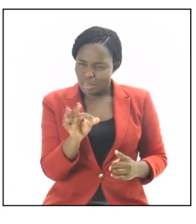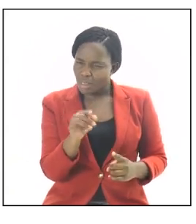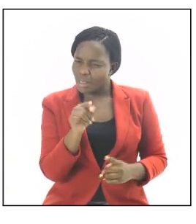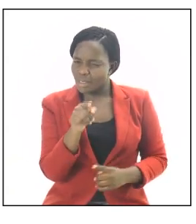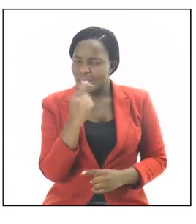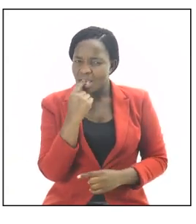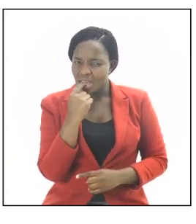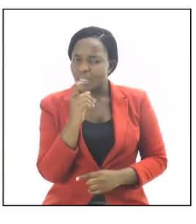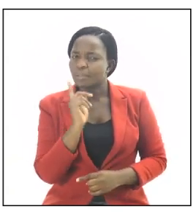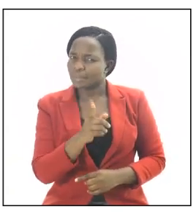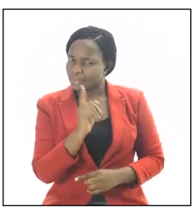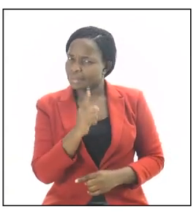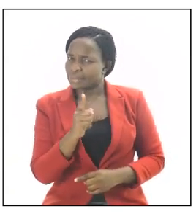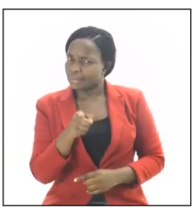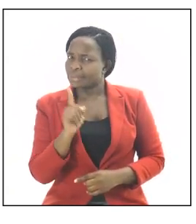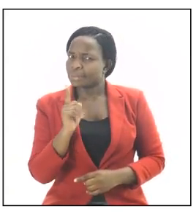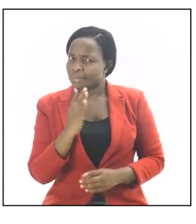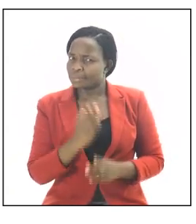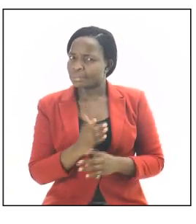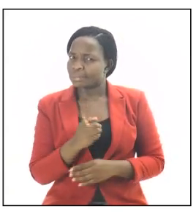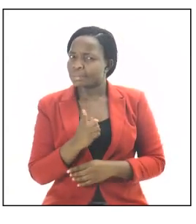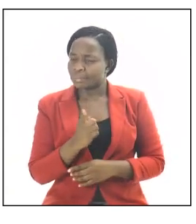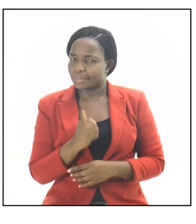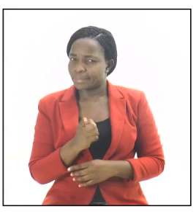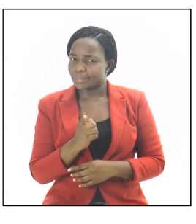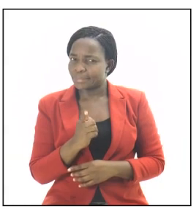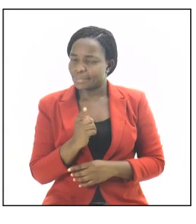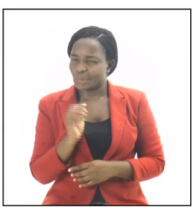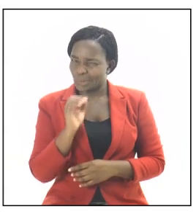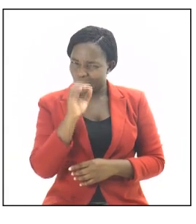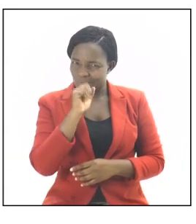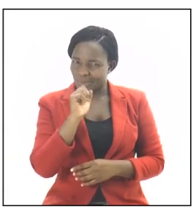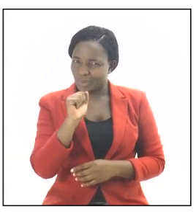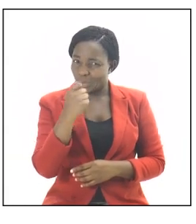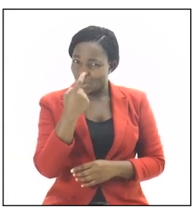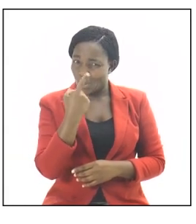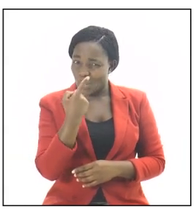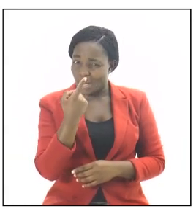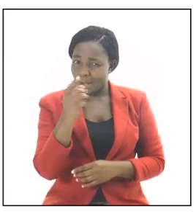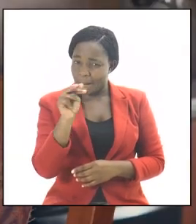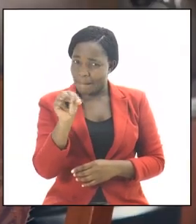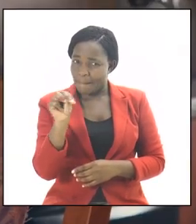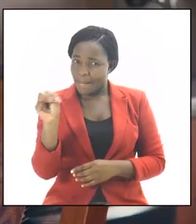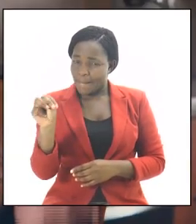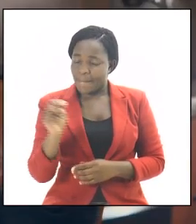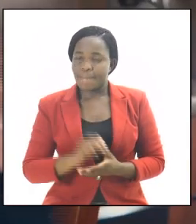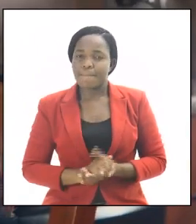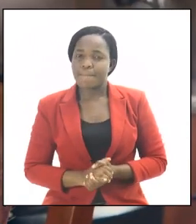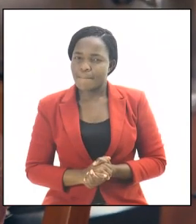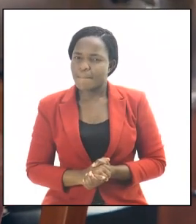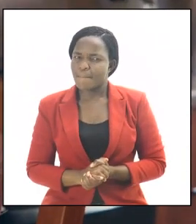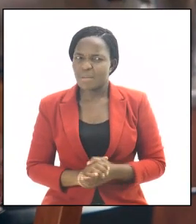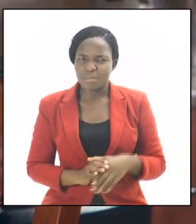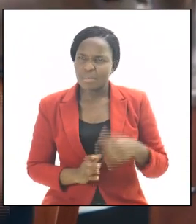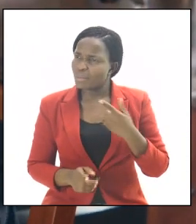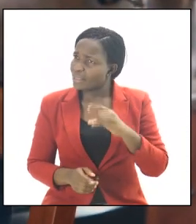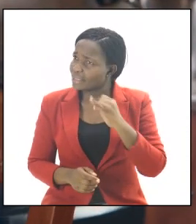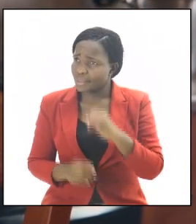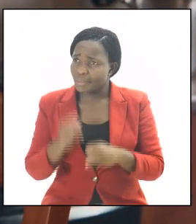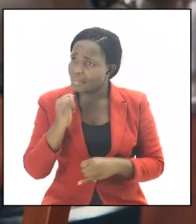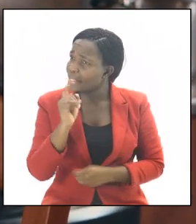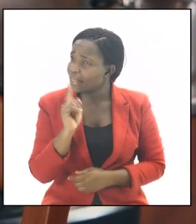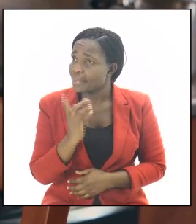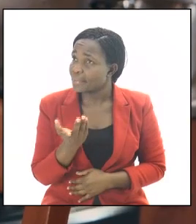perfect, but was still only out by 1 millimeter. Not bad, Ben.